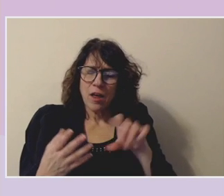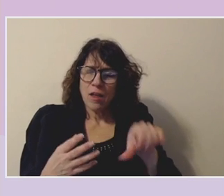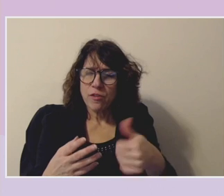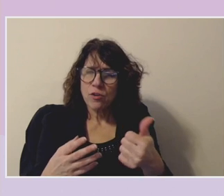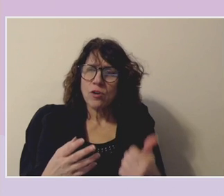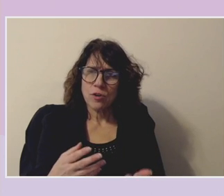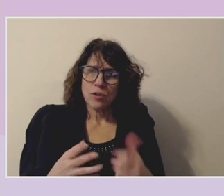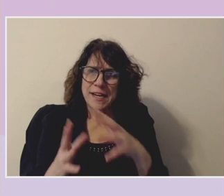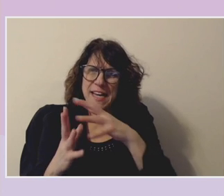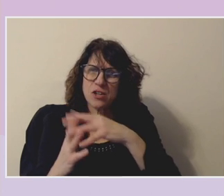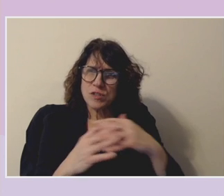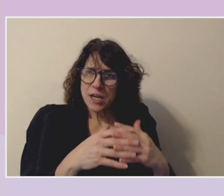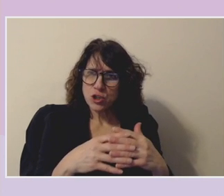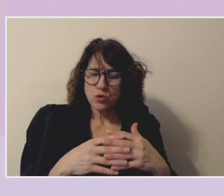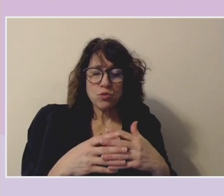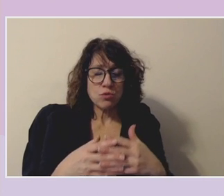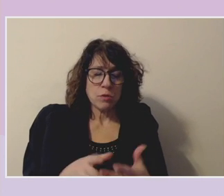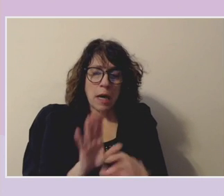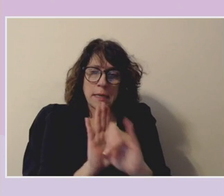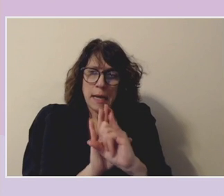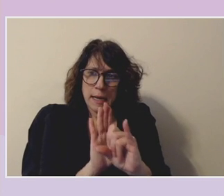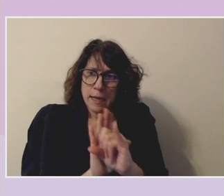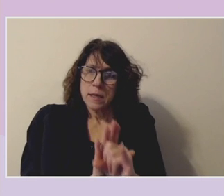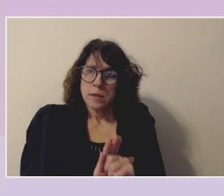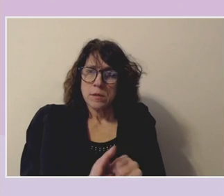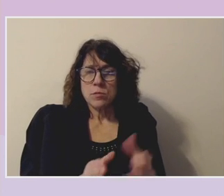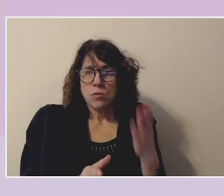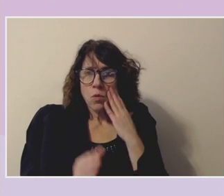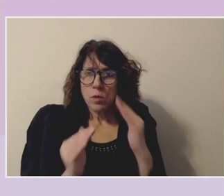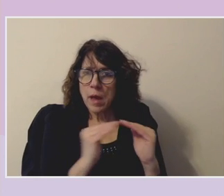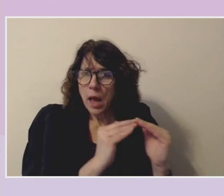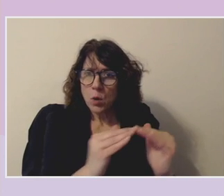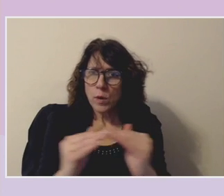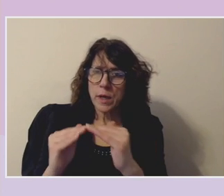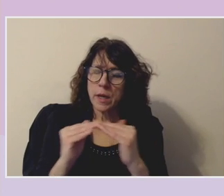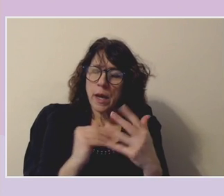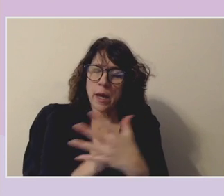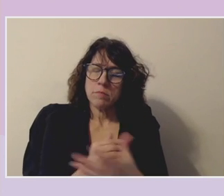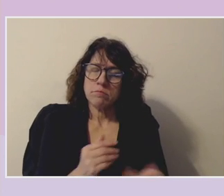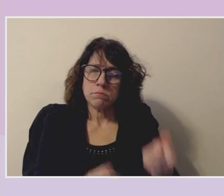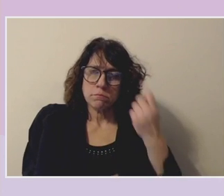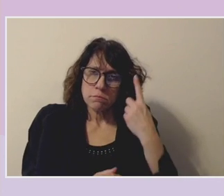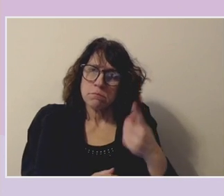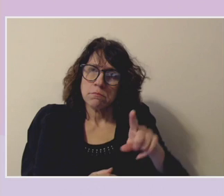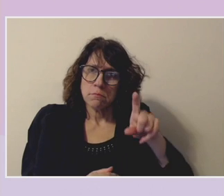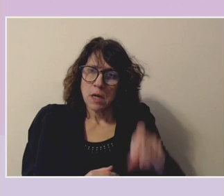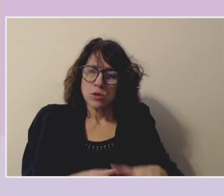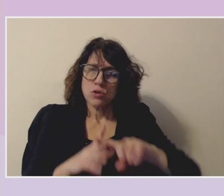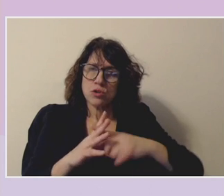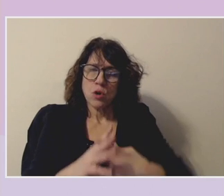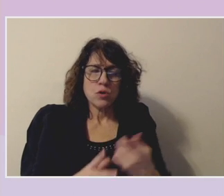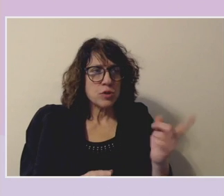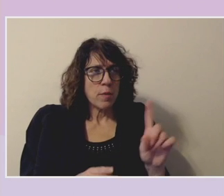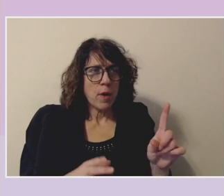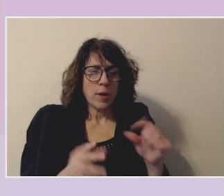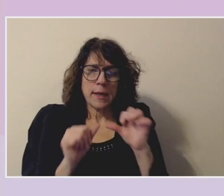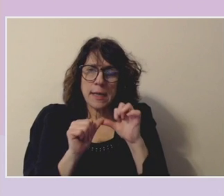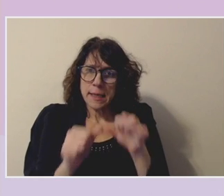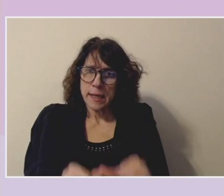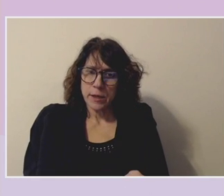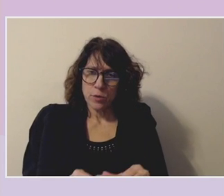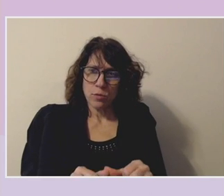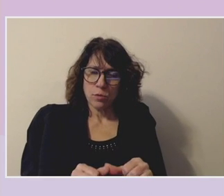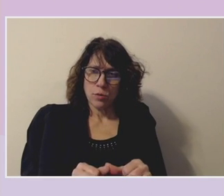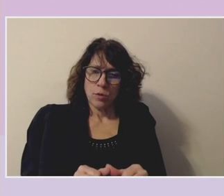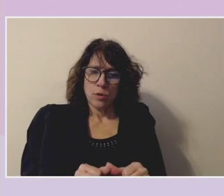knowing who those kids are, centering that equity and understanding that you need to start somewhere and then really continue to collect data to make sure